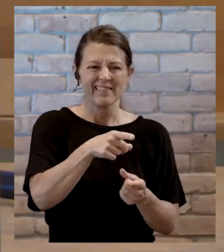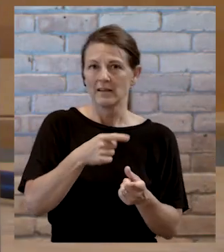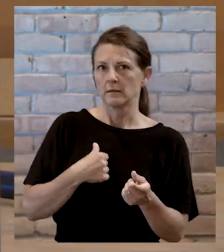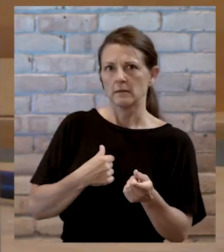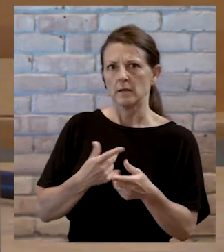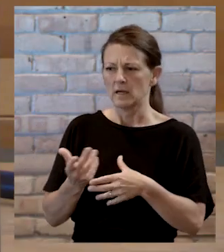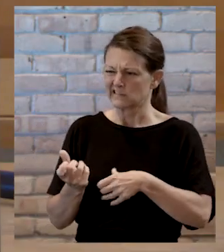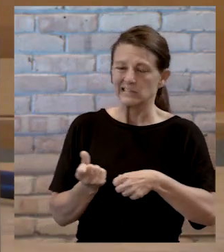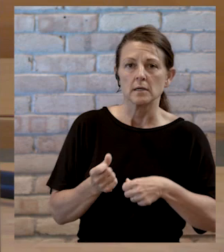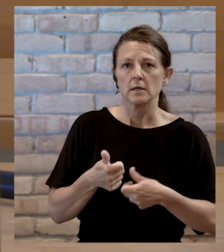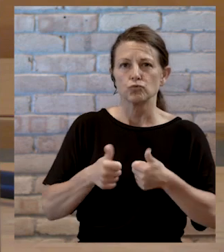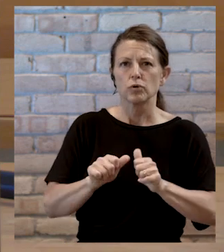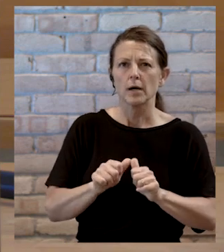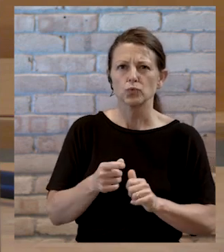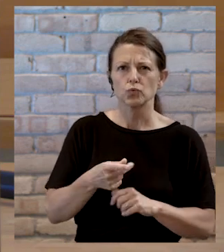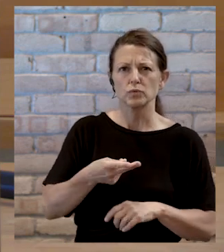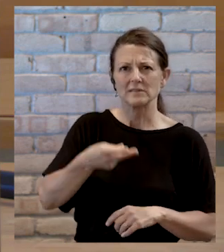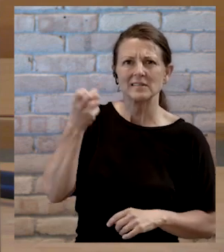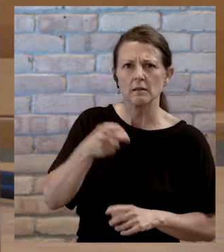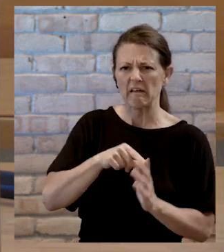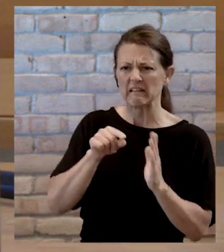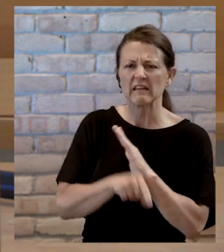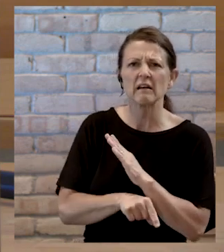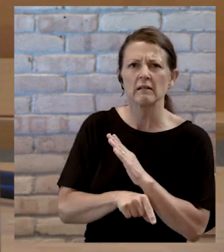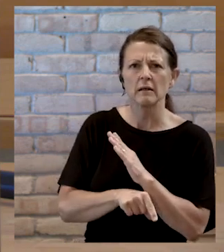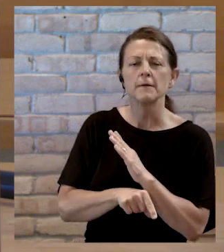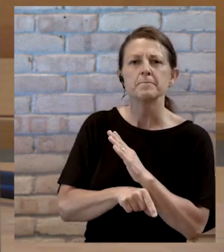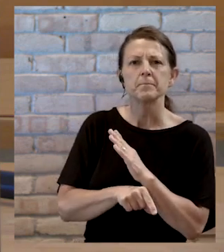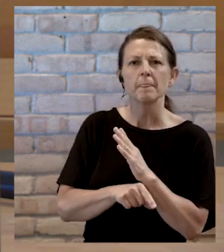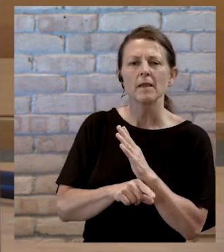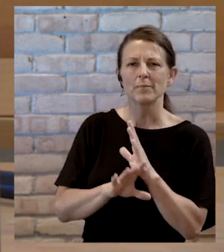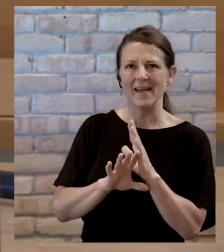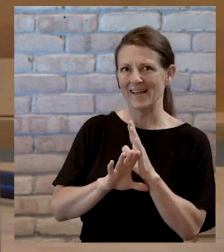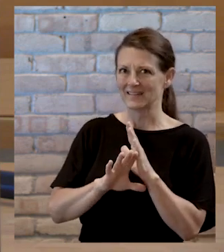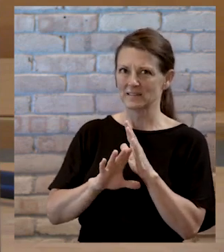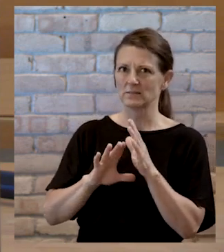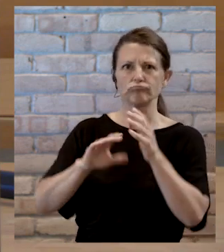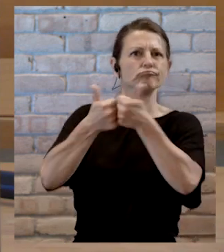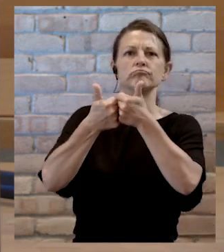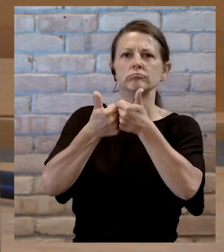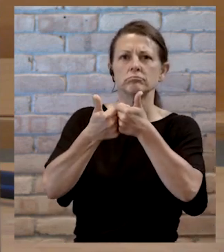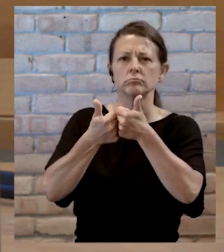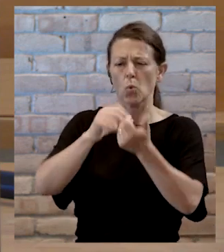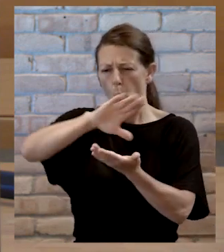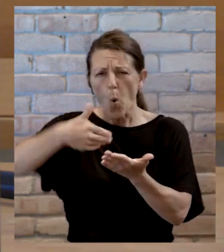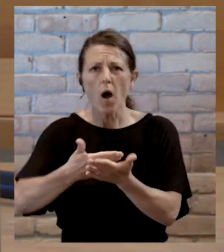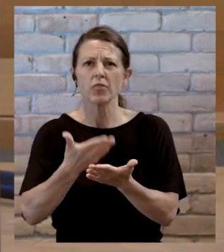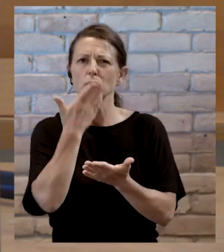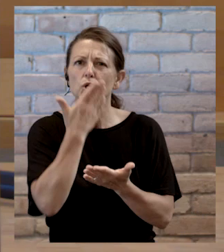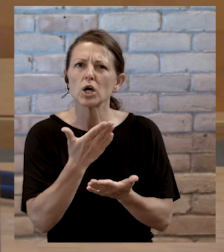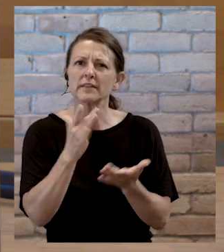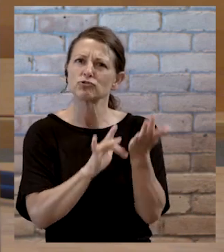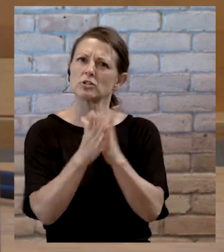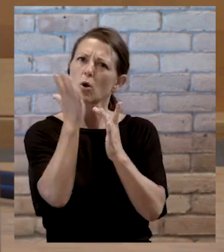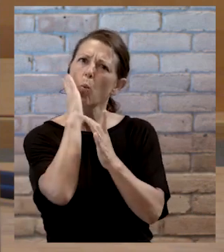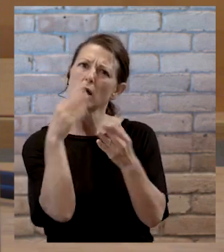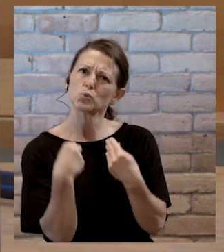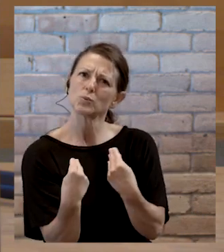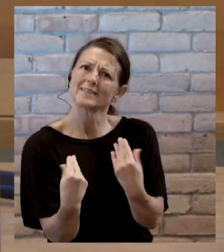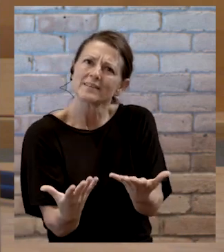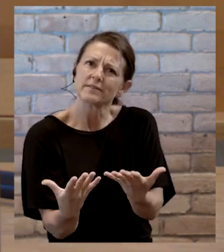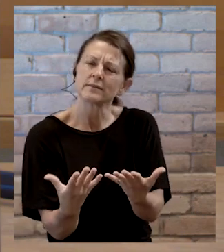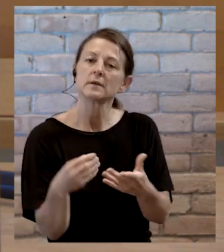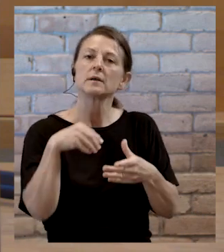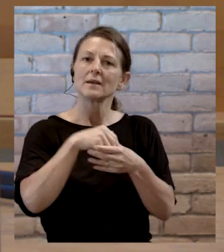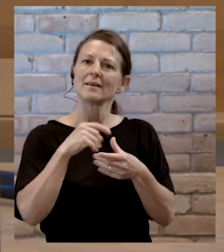trying to steal and kill. And that's pitted up against all the good that Jesus wants to give to us in an